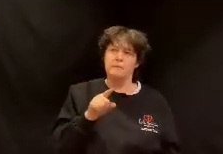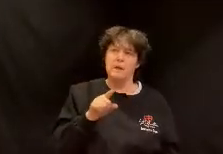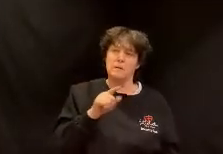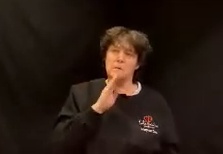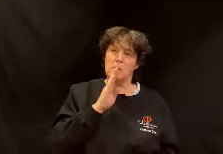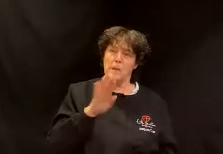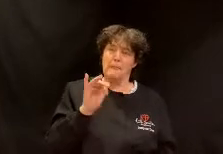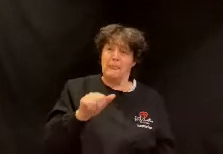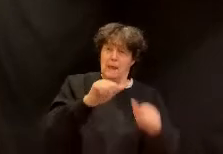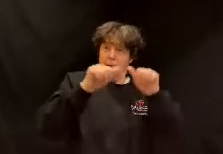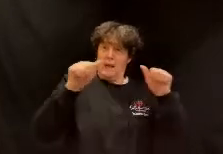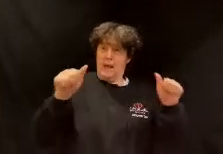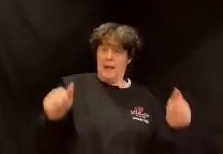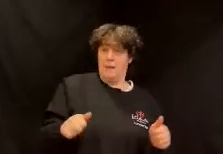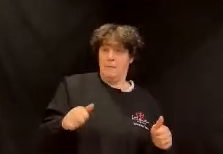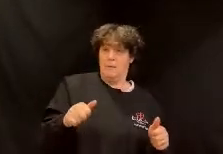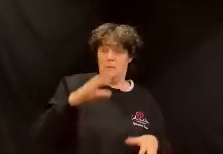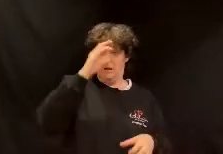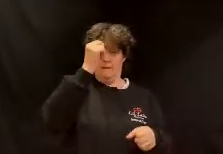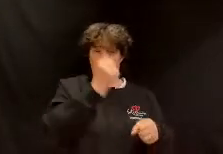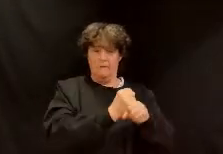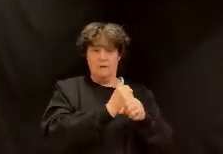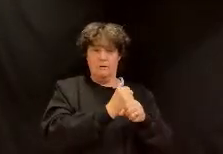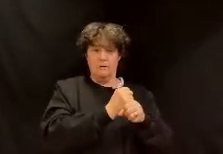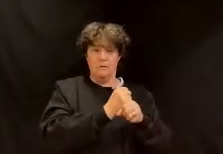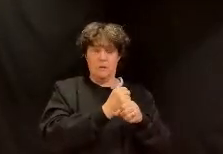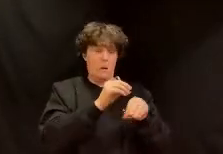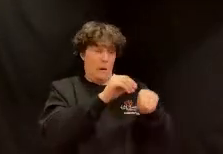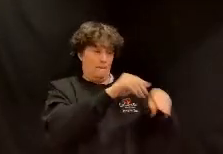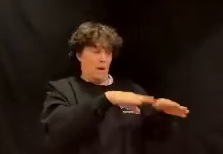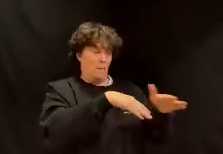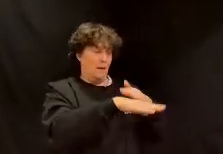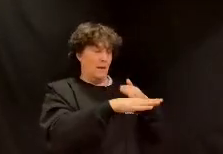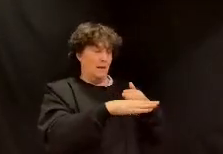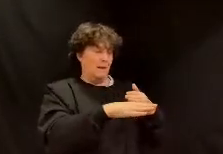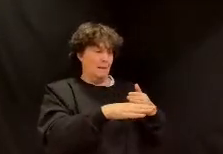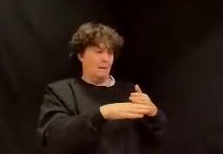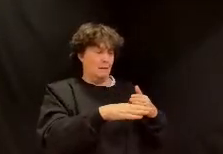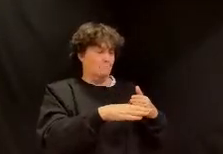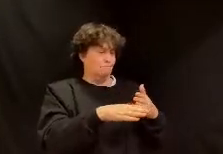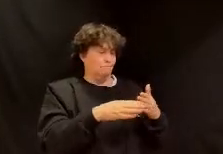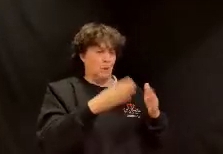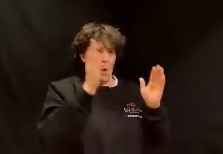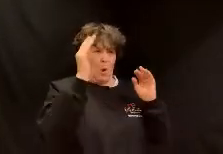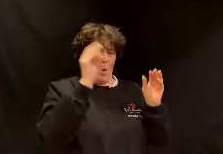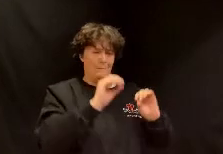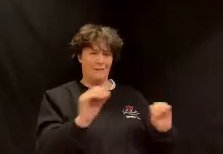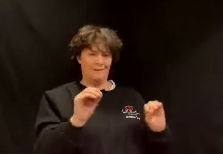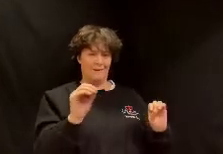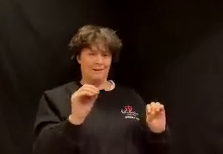God had to put Abraham in the most hopeless situation, so the only way out was God.